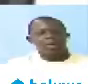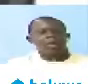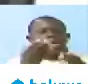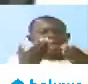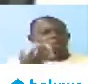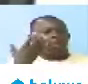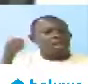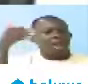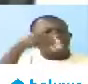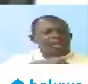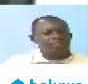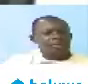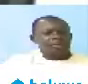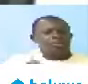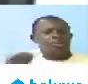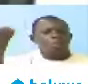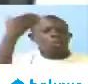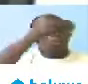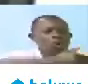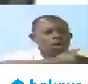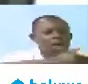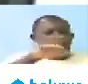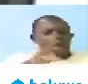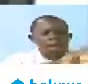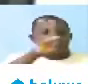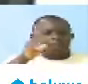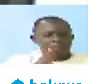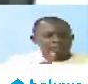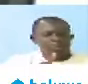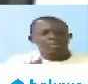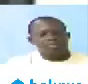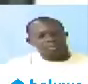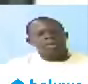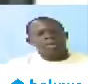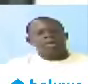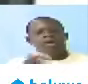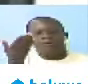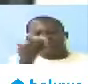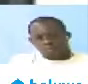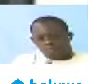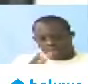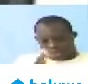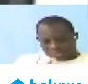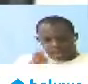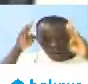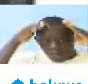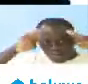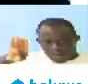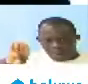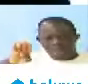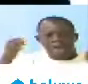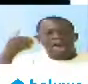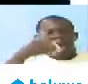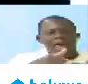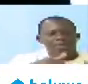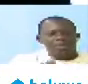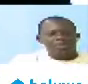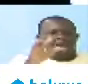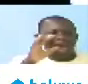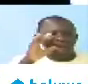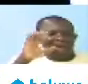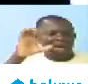for the border. And we reached the border. Burkina Faso Kara Ivory Coast border. From Burkina Faso to the border of Ivory Coast.